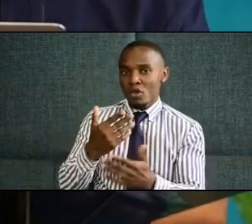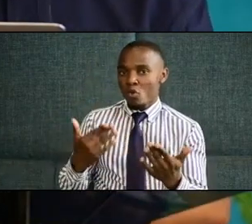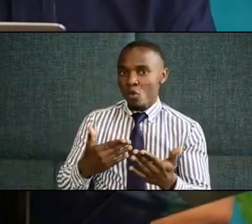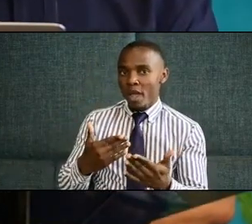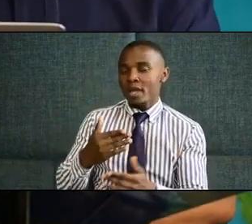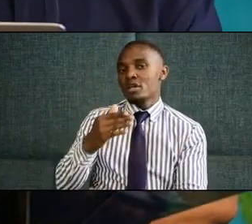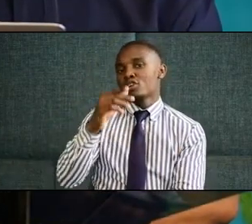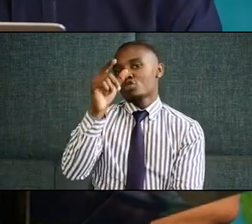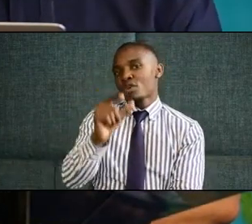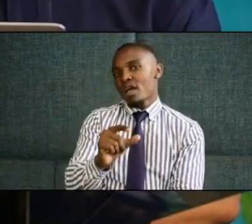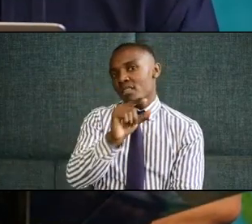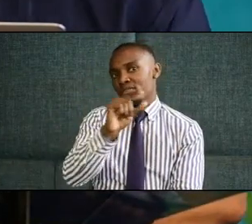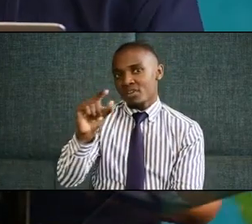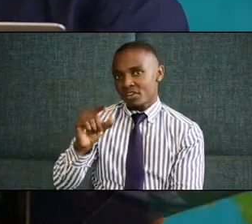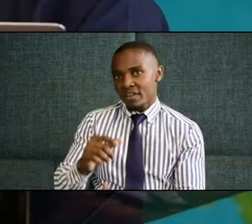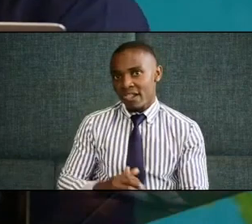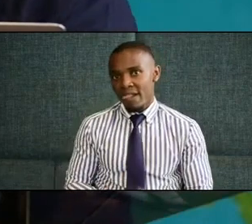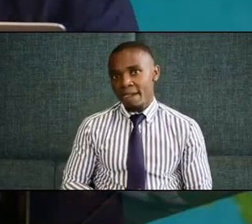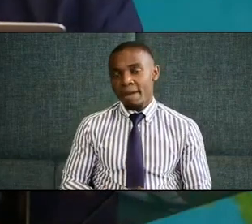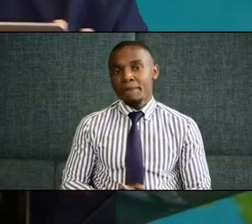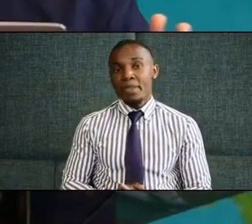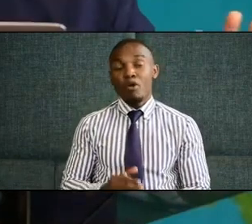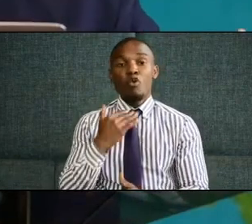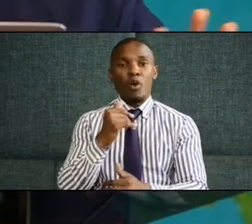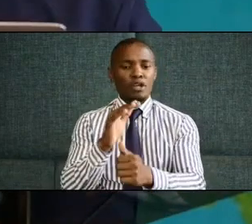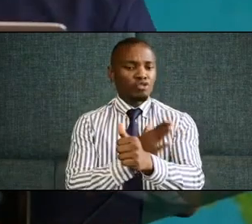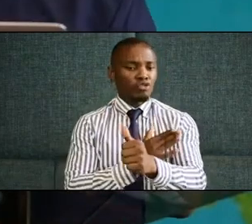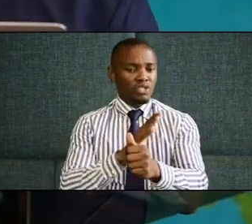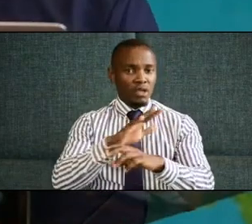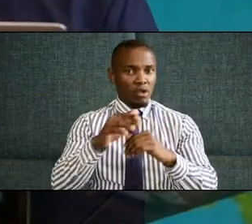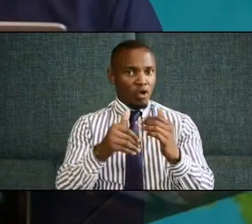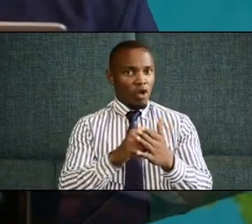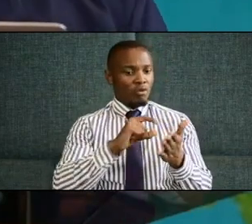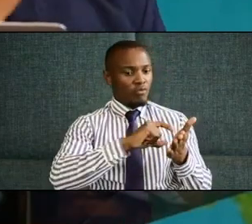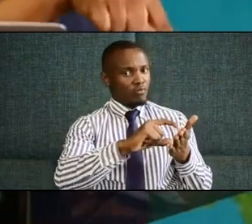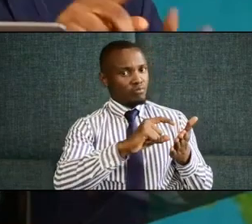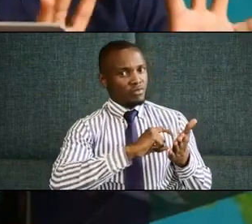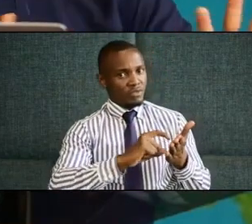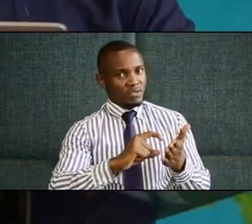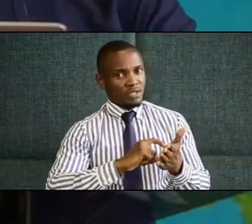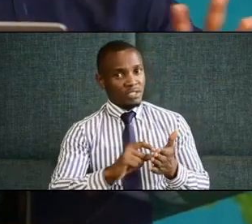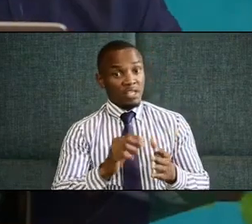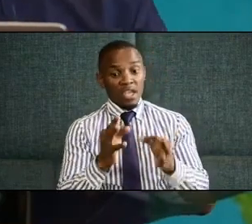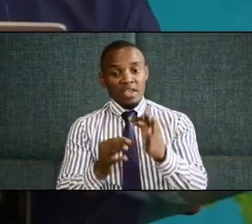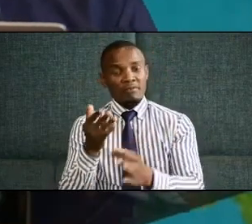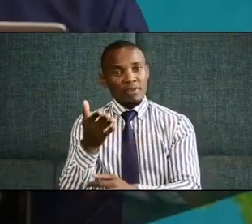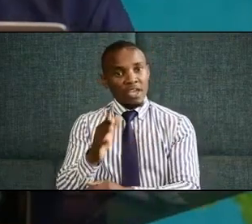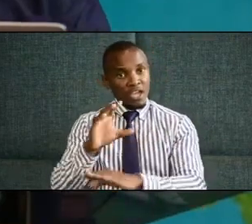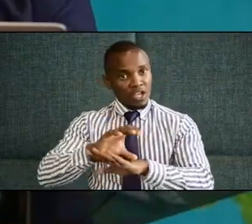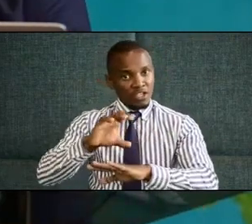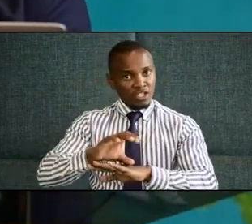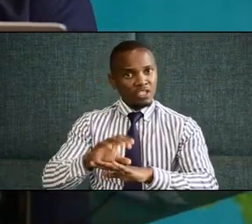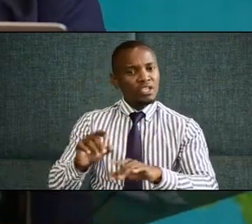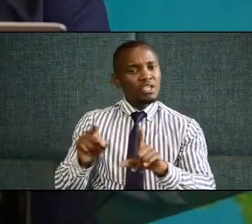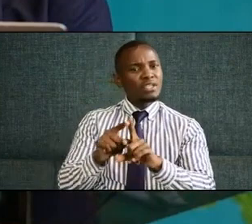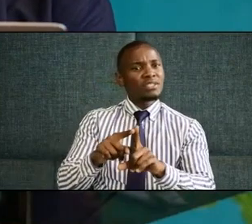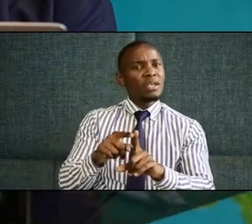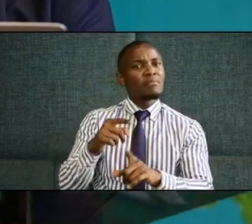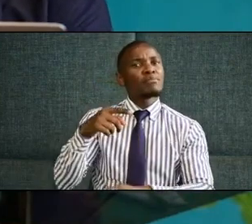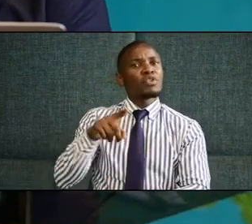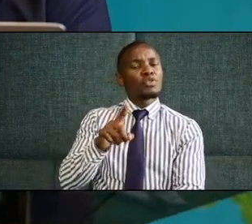Calvary. We want to sing all the stanzas. If you are in this church and you